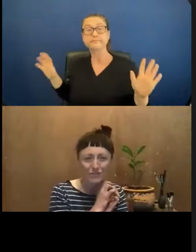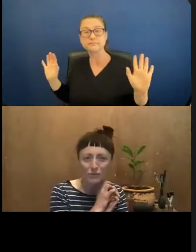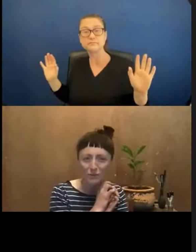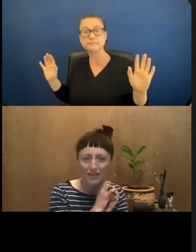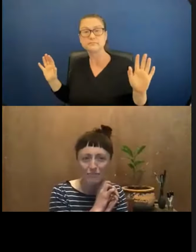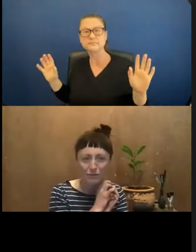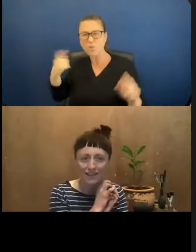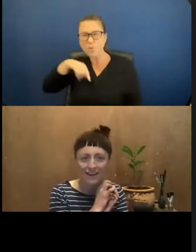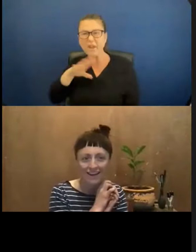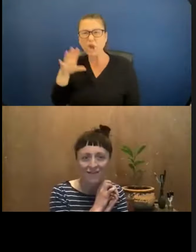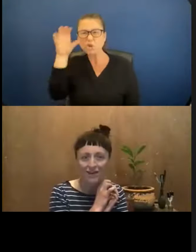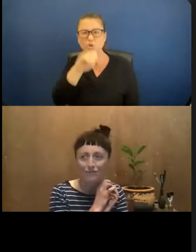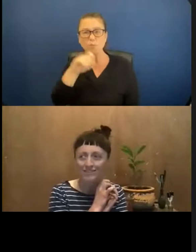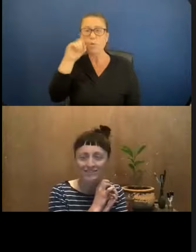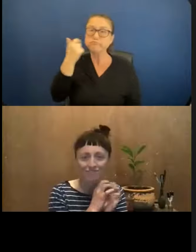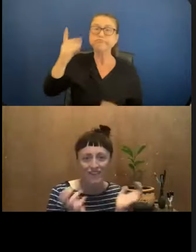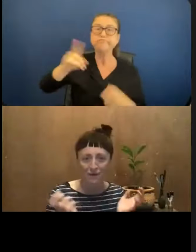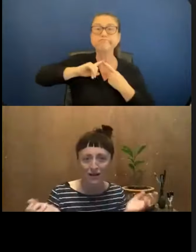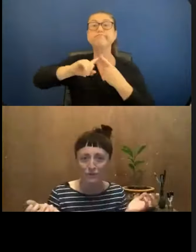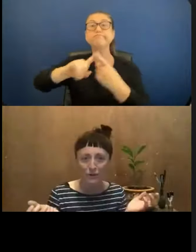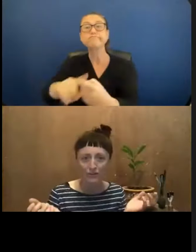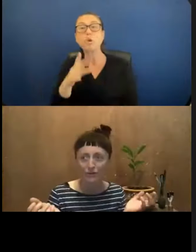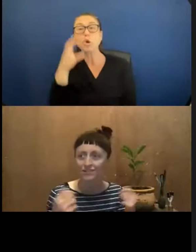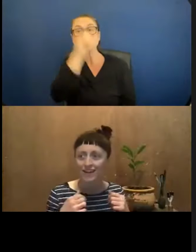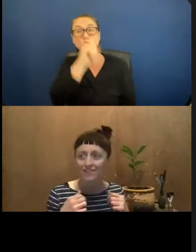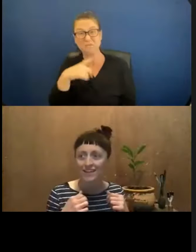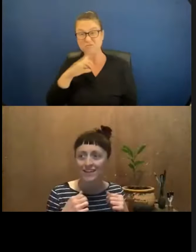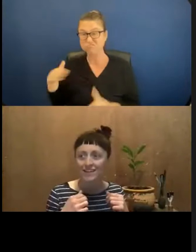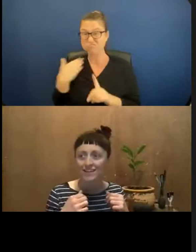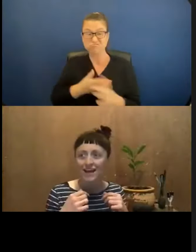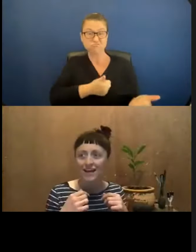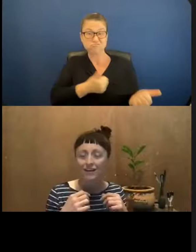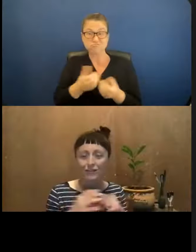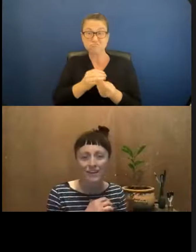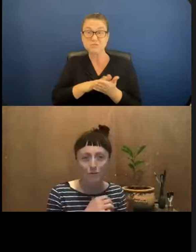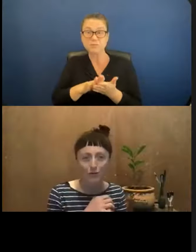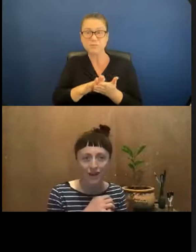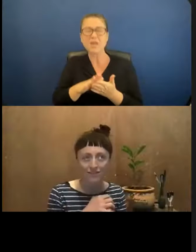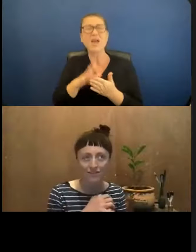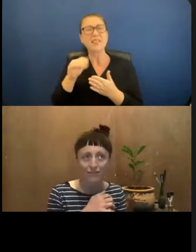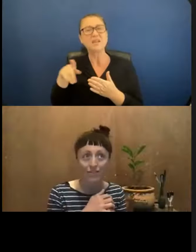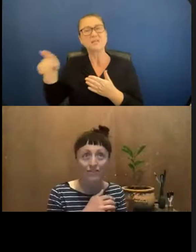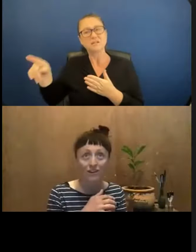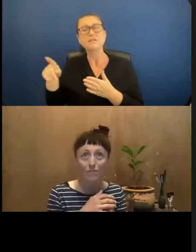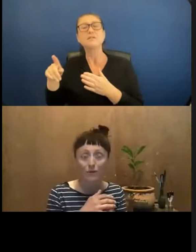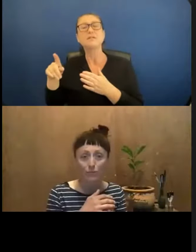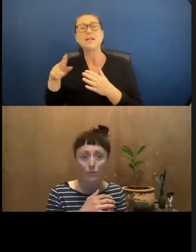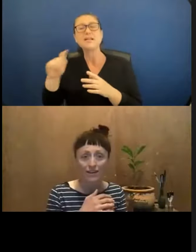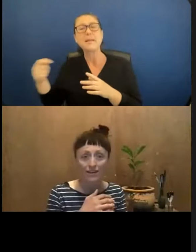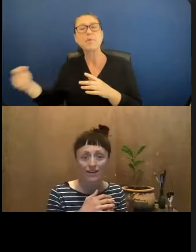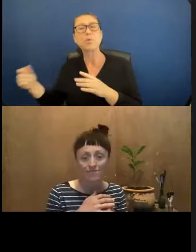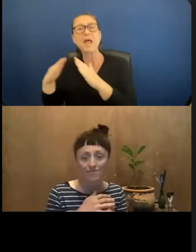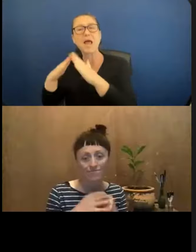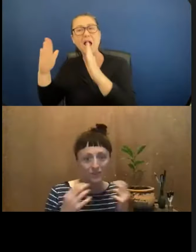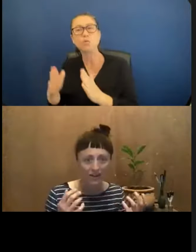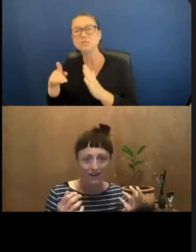kind of assumed we would keep doing that. And that was, that kind of was working for us. And then, uh, Clunes Neighbourhood House, around the time that we,